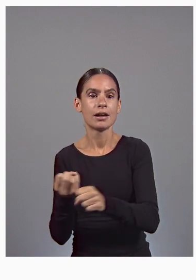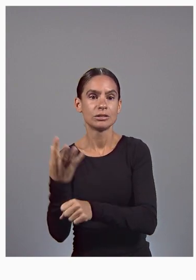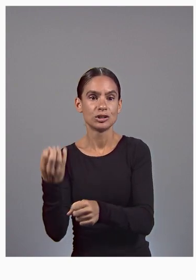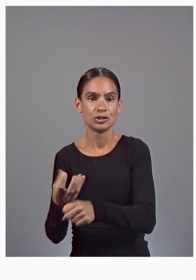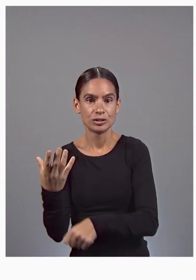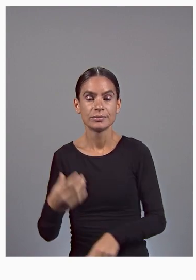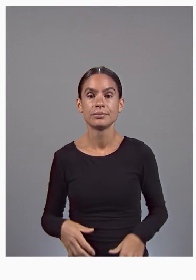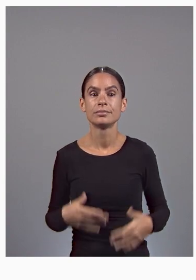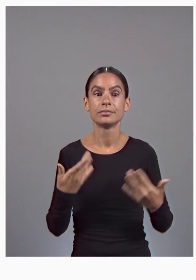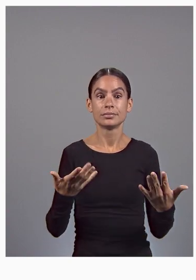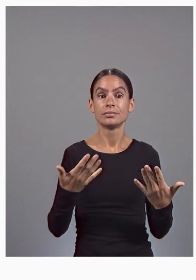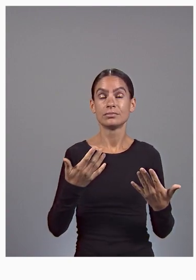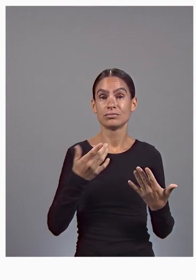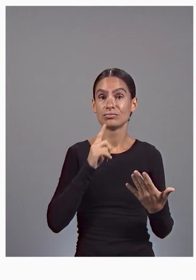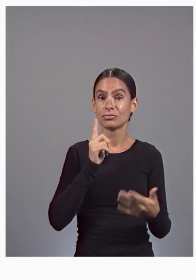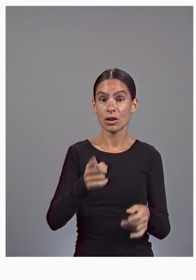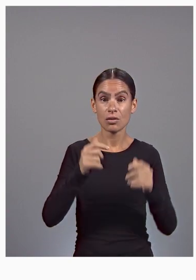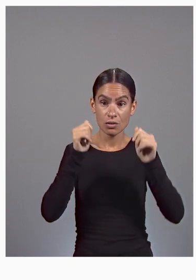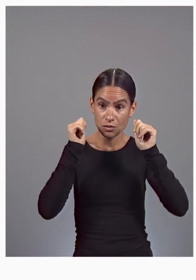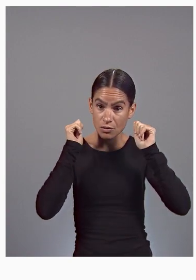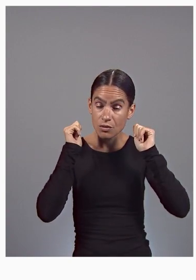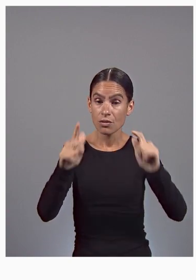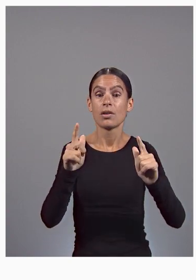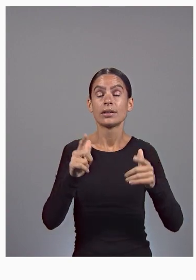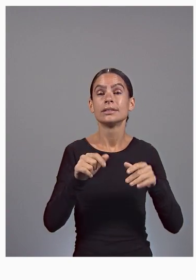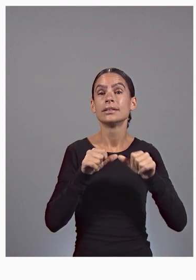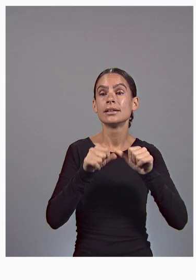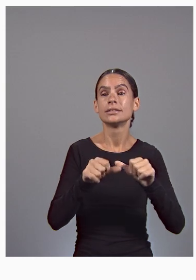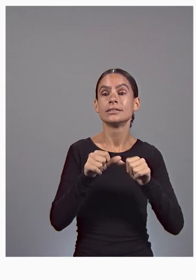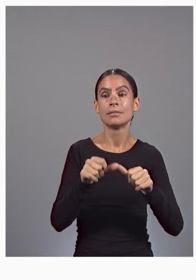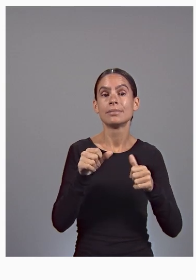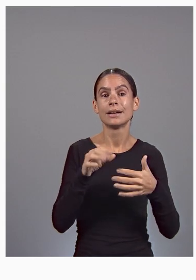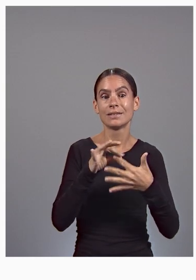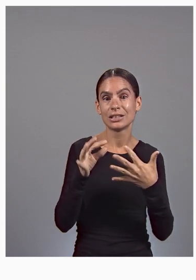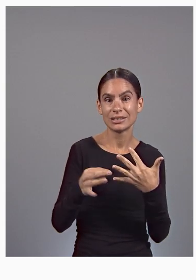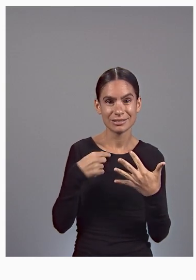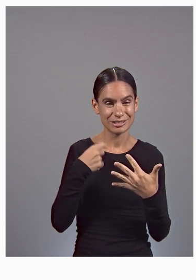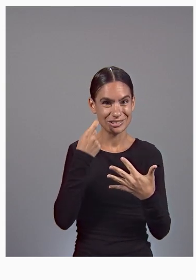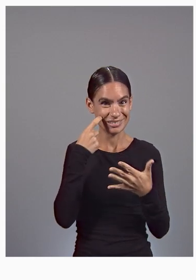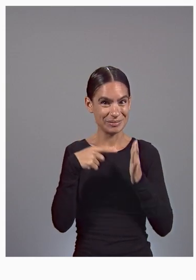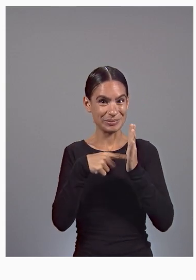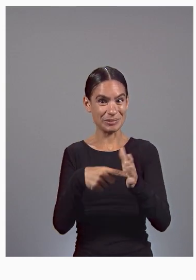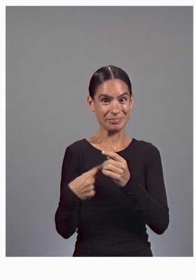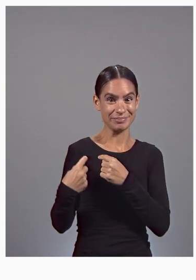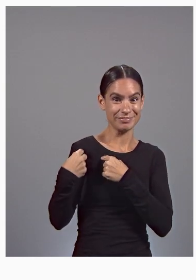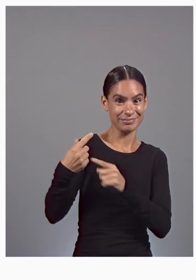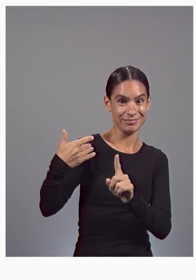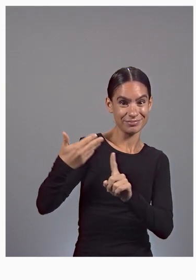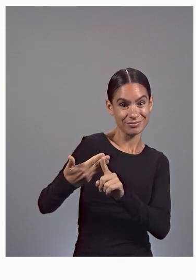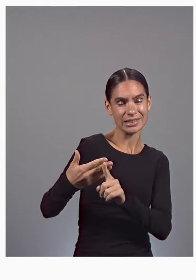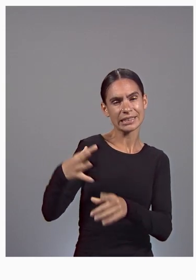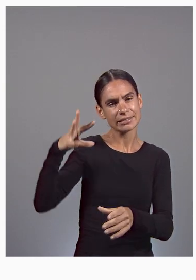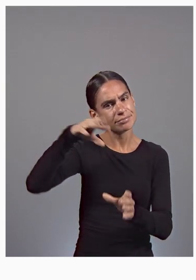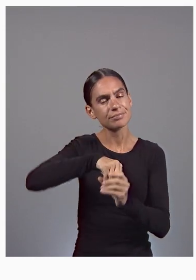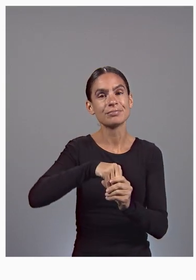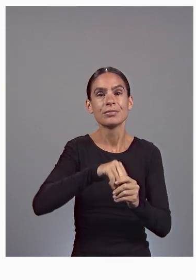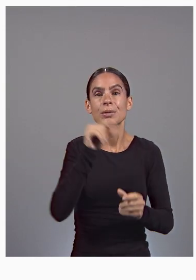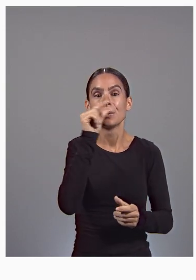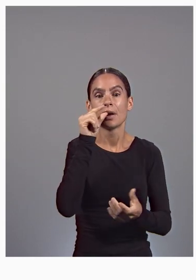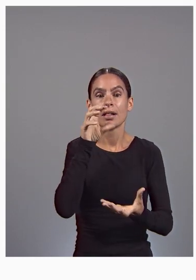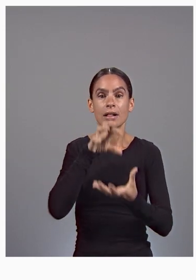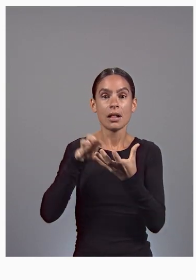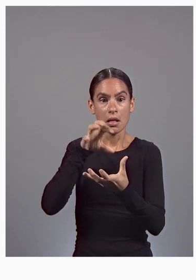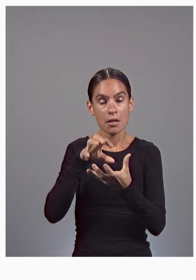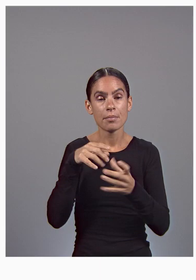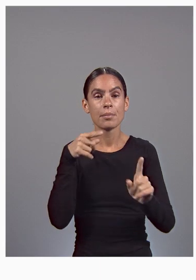Actually, all of the sustainability features I just showed you today are embedded into Google Cloud Console and